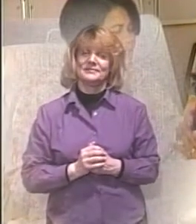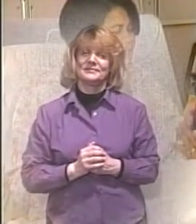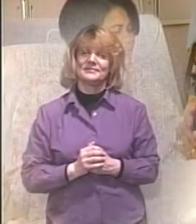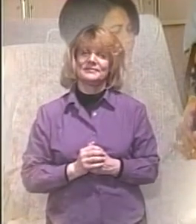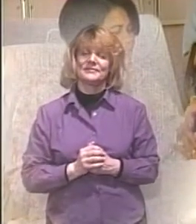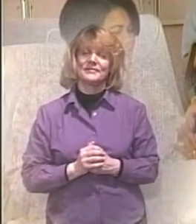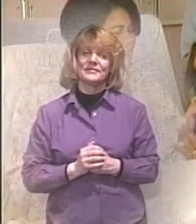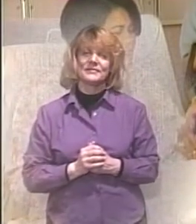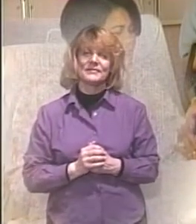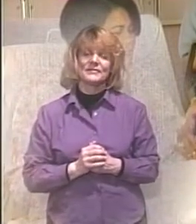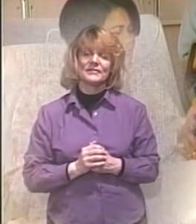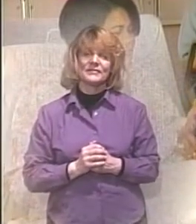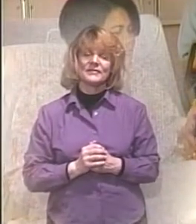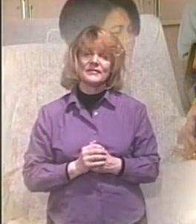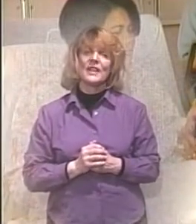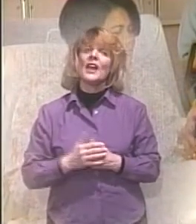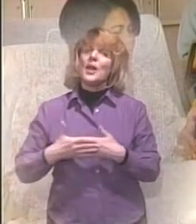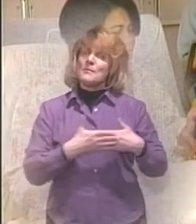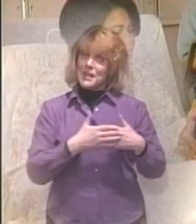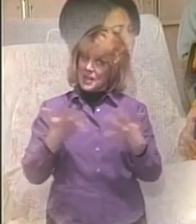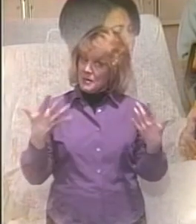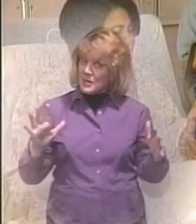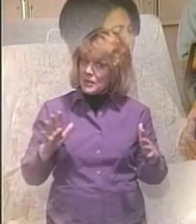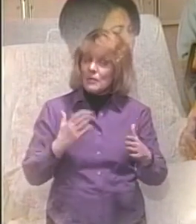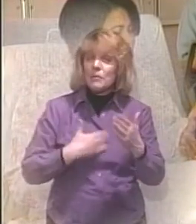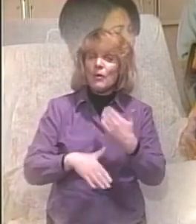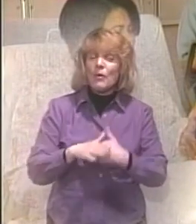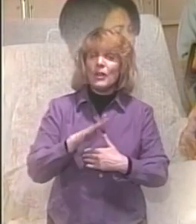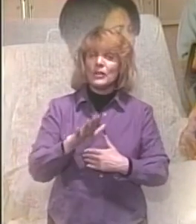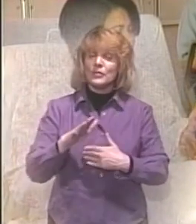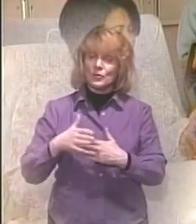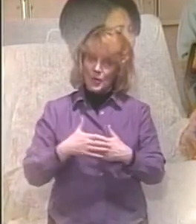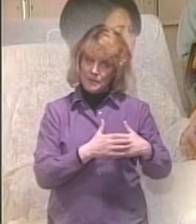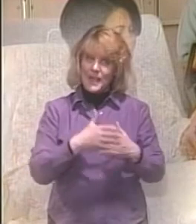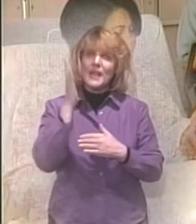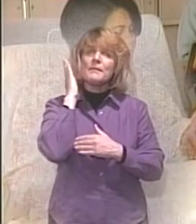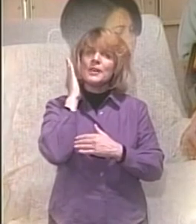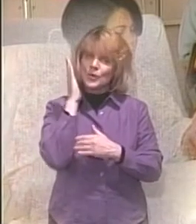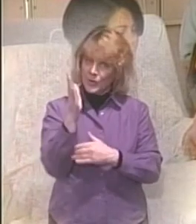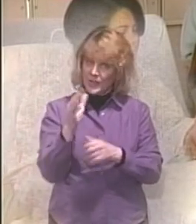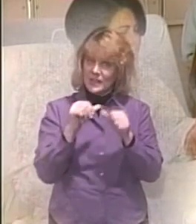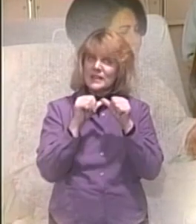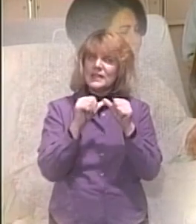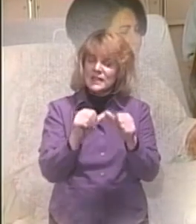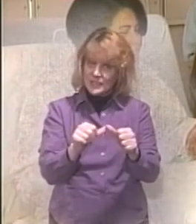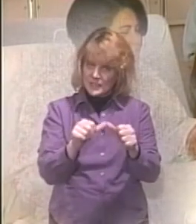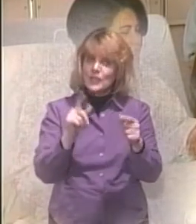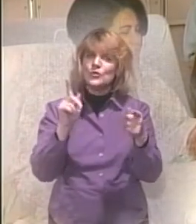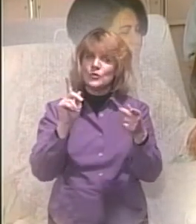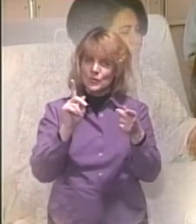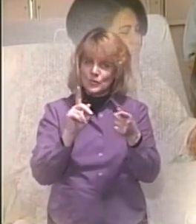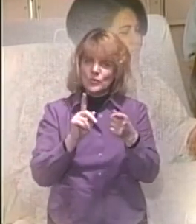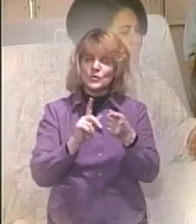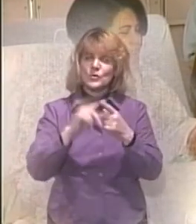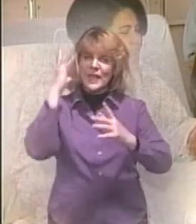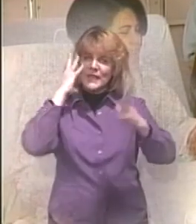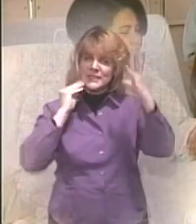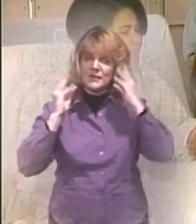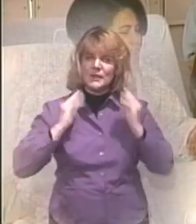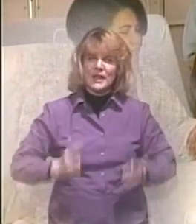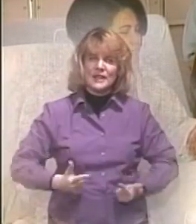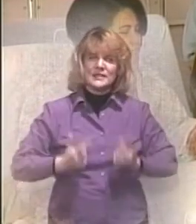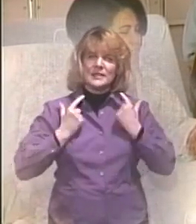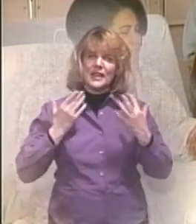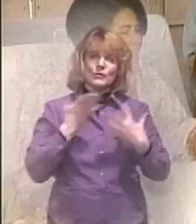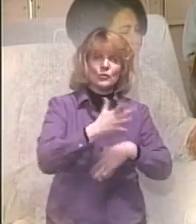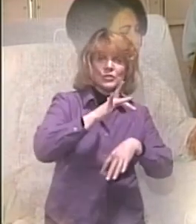Following birth, your baby will continue to use all of the senses, including touch, sight, and sound, to experience and